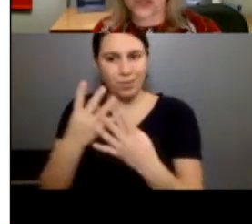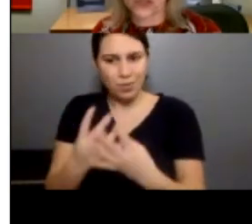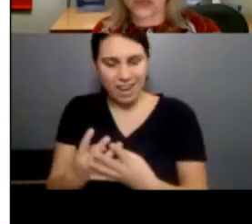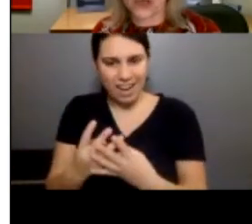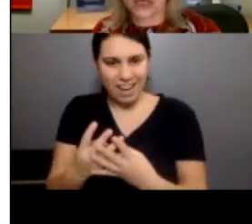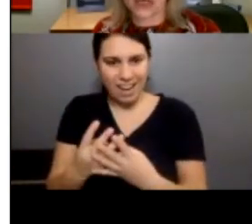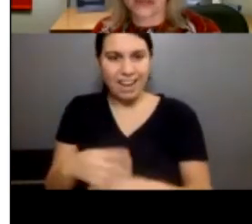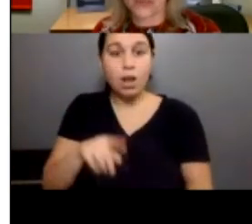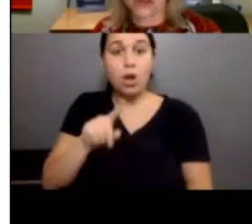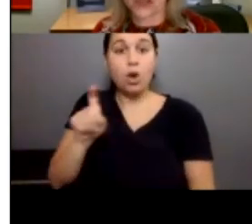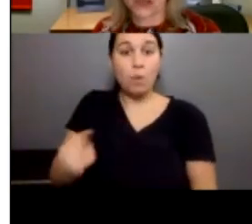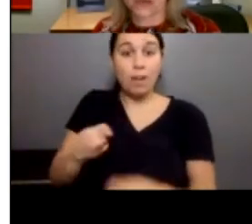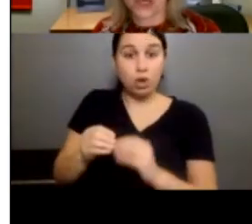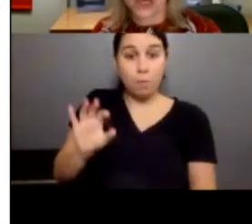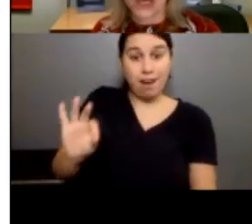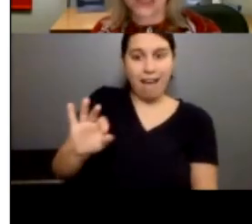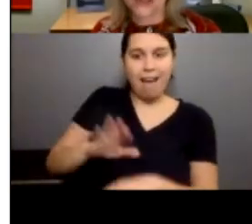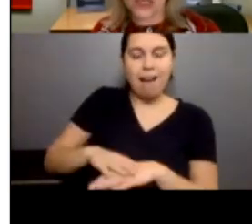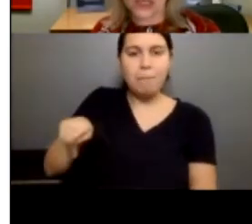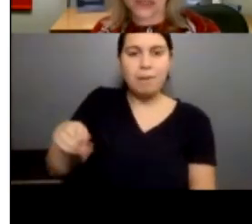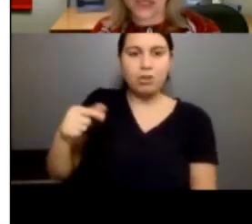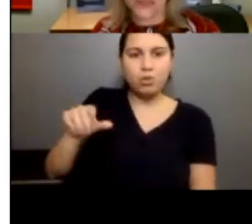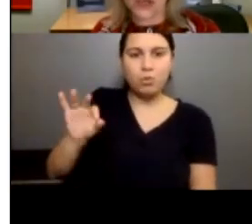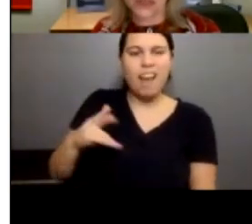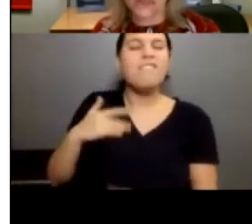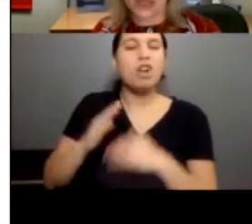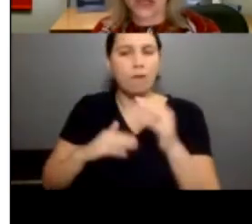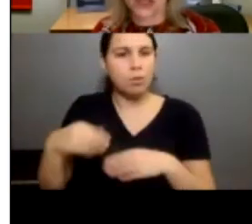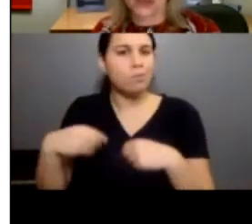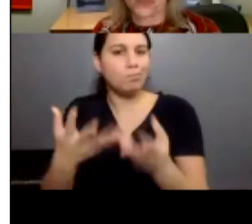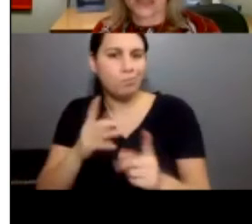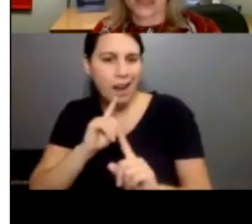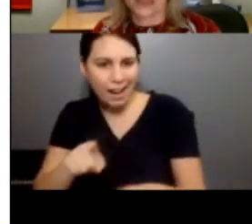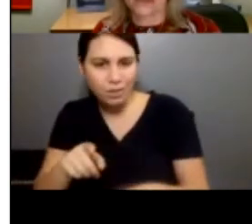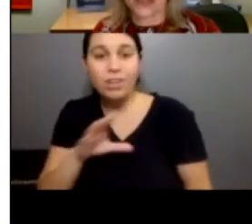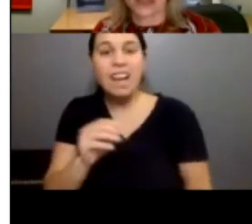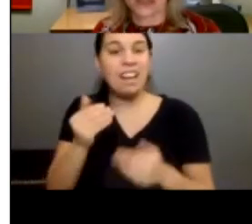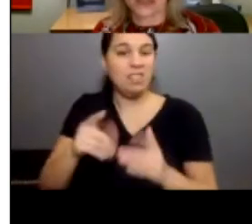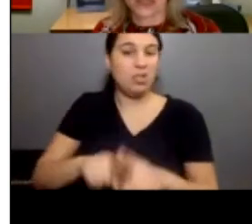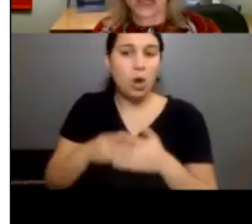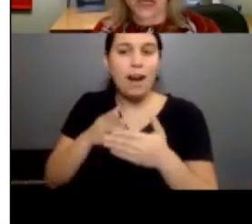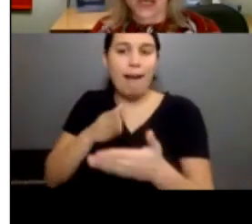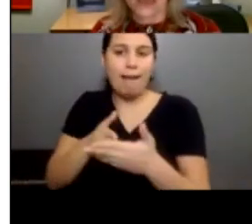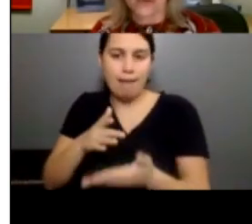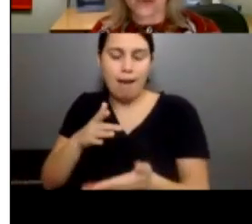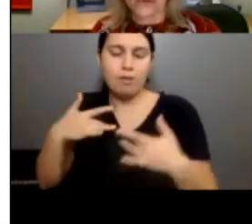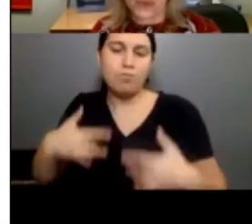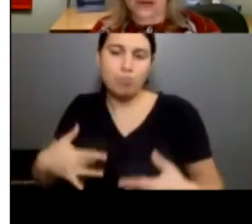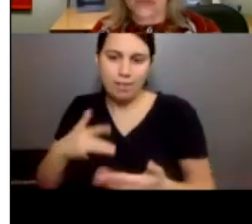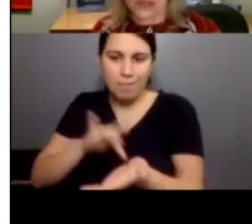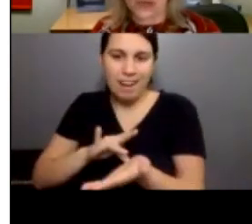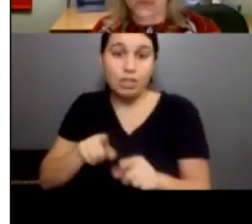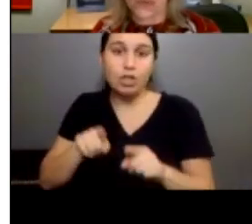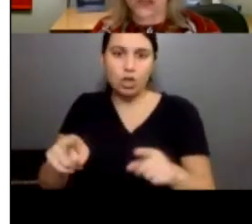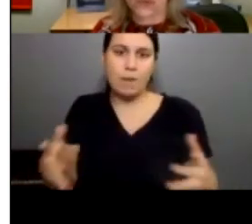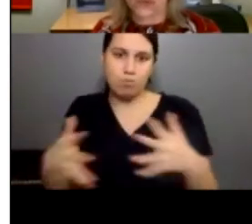to question number 9 on the PHQ, and starting an antidepressant medication in pregnancy if necessary. The role of the